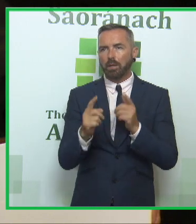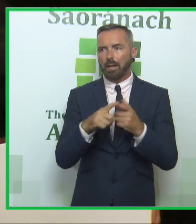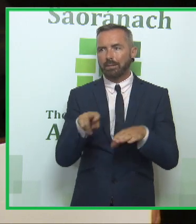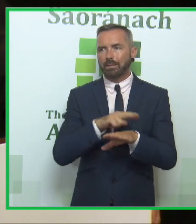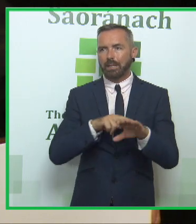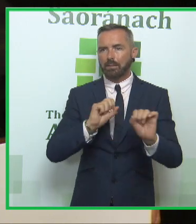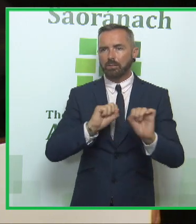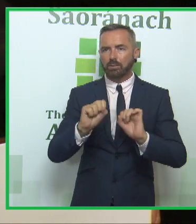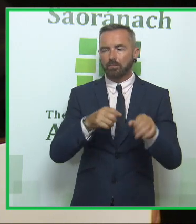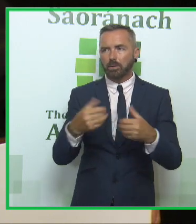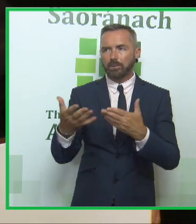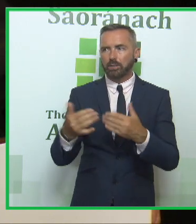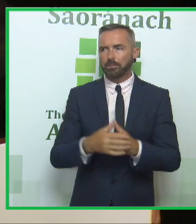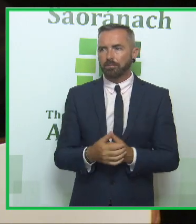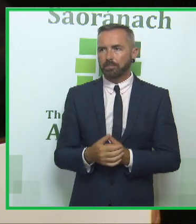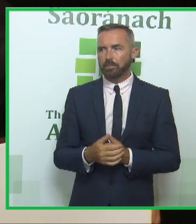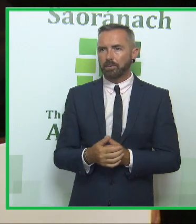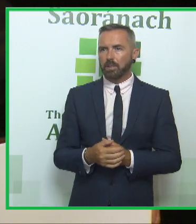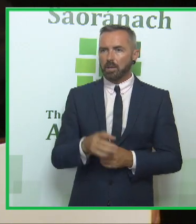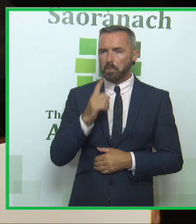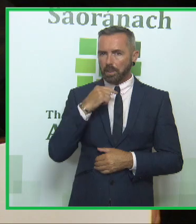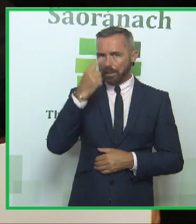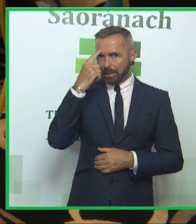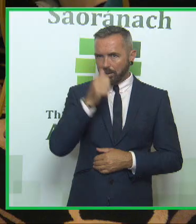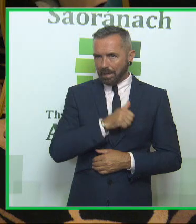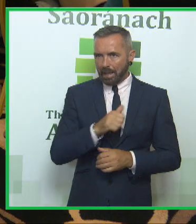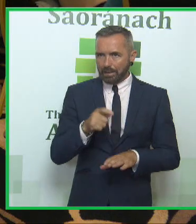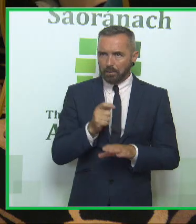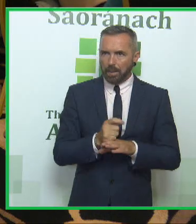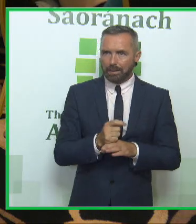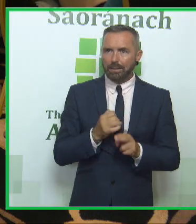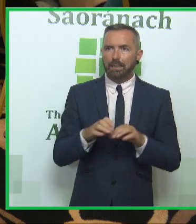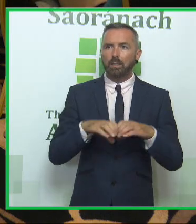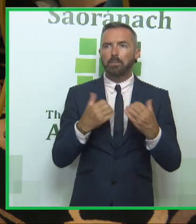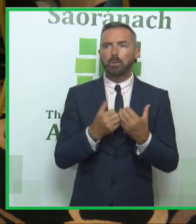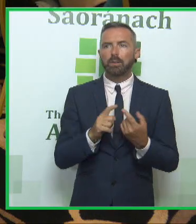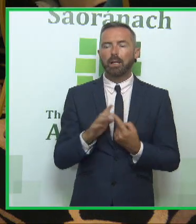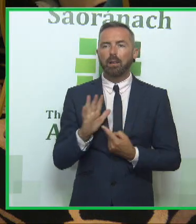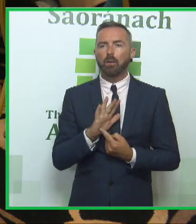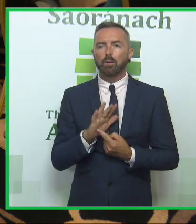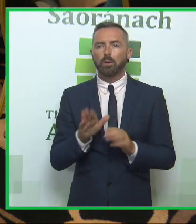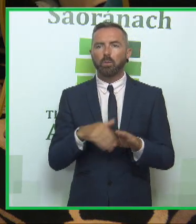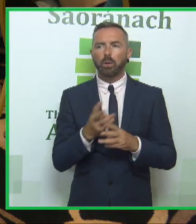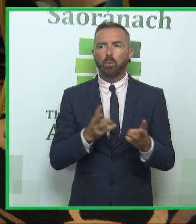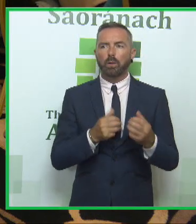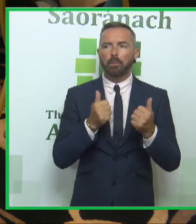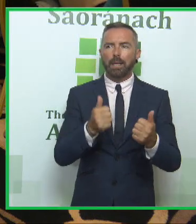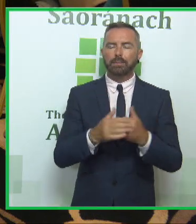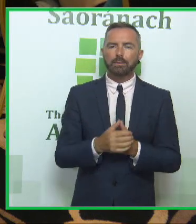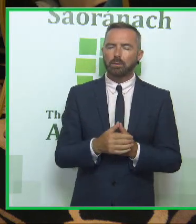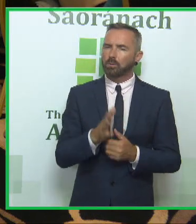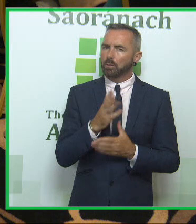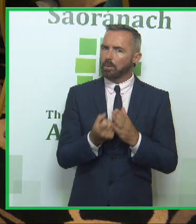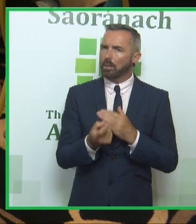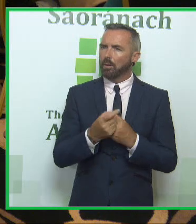service delivery model. But I think we're at our best as a society in community and local, and that's where it works best. So there's something coming through strong